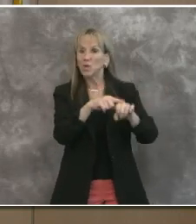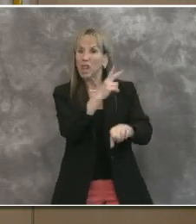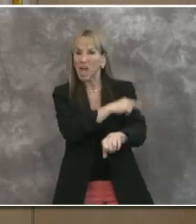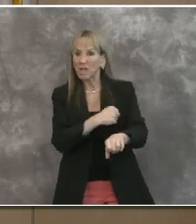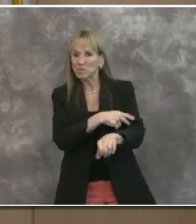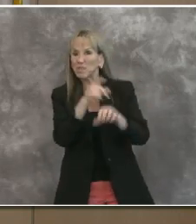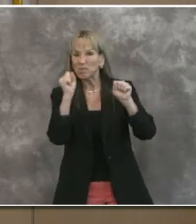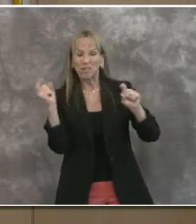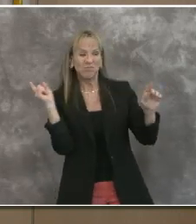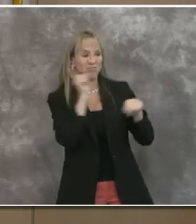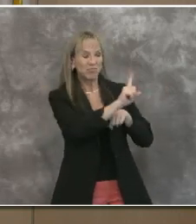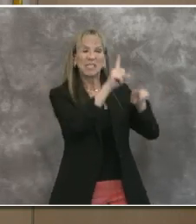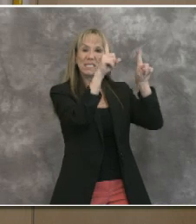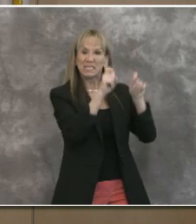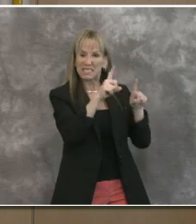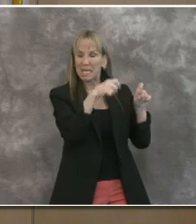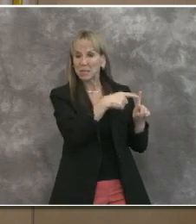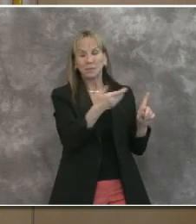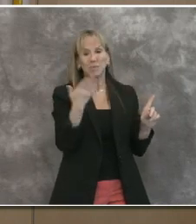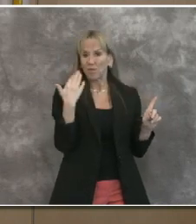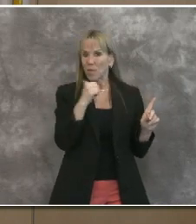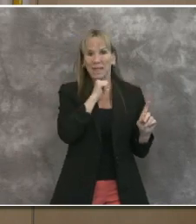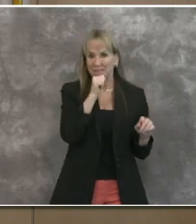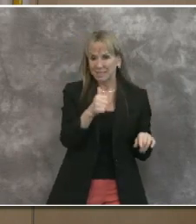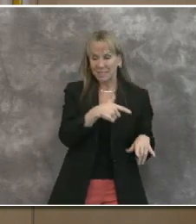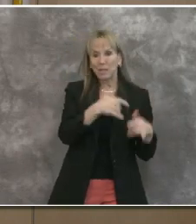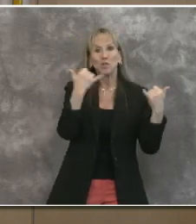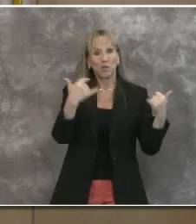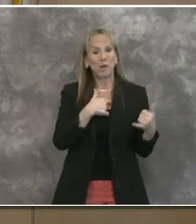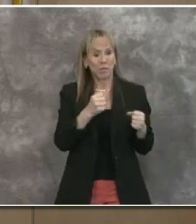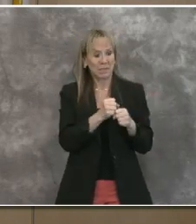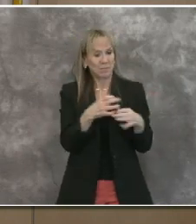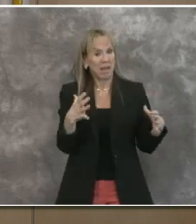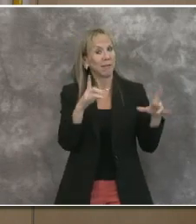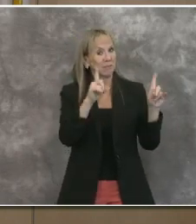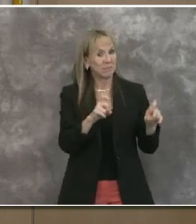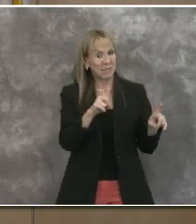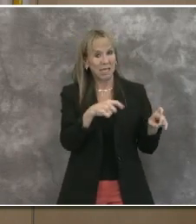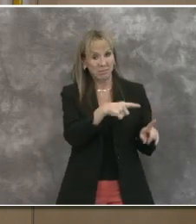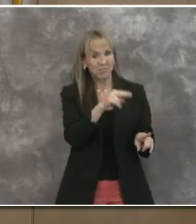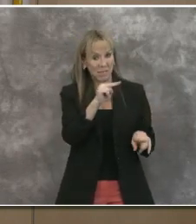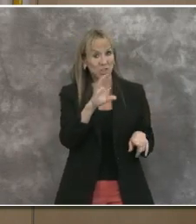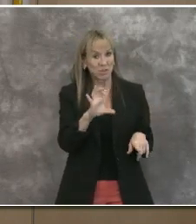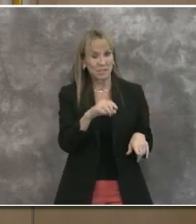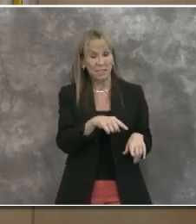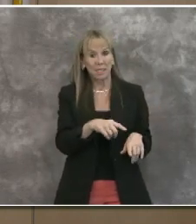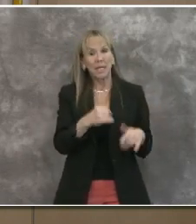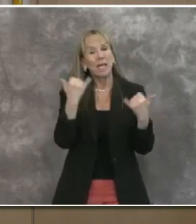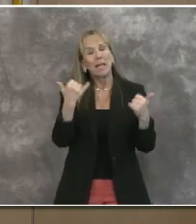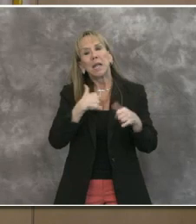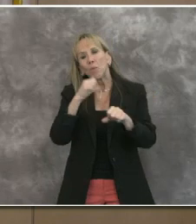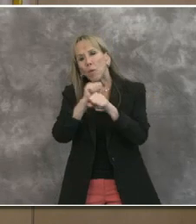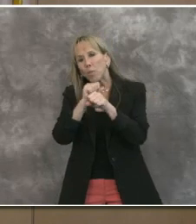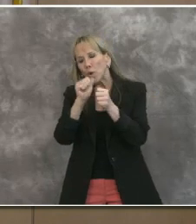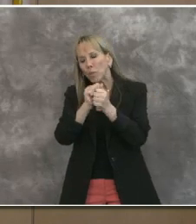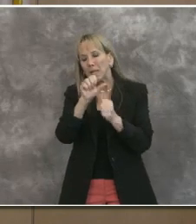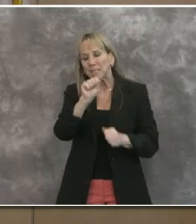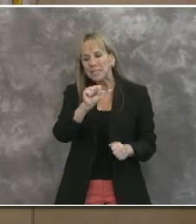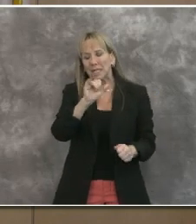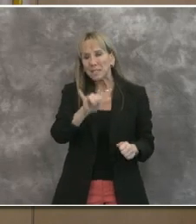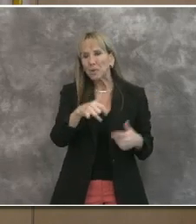at the hospital, which they did not have the capability as part of our expanding our testing in National City. We're also working with the San Ysidro Health